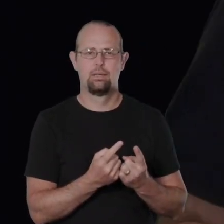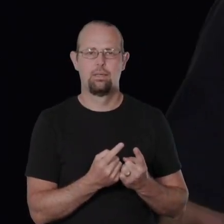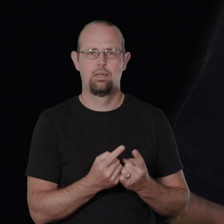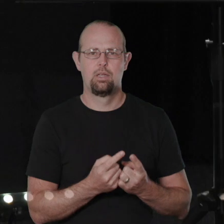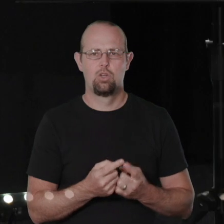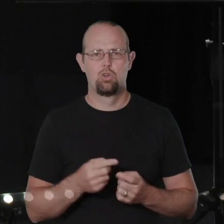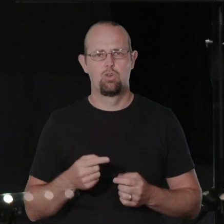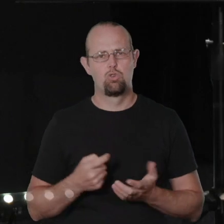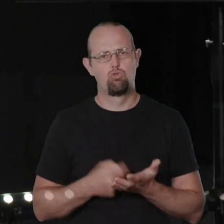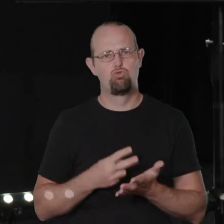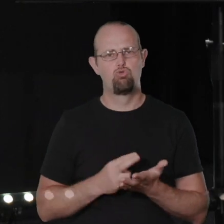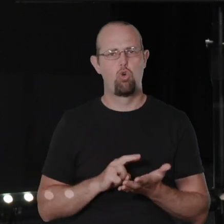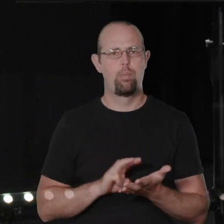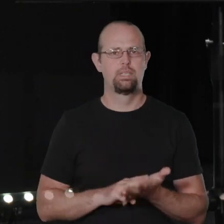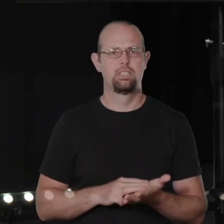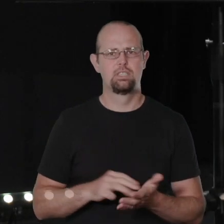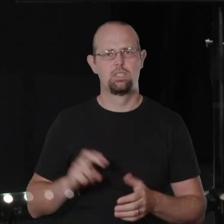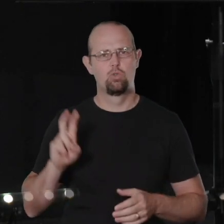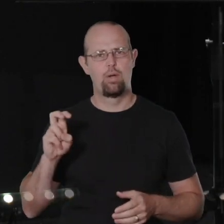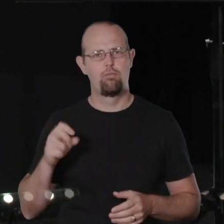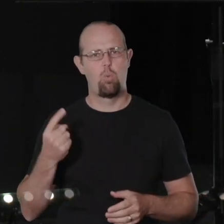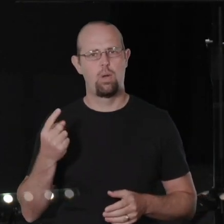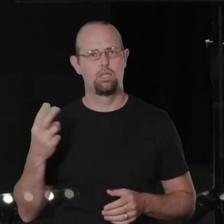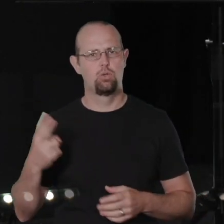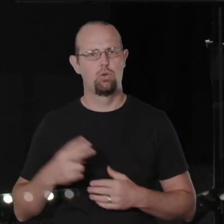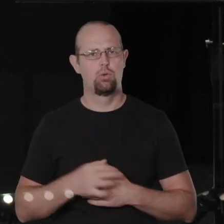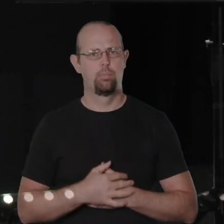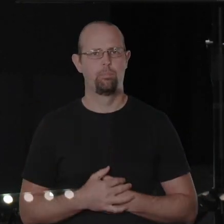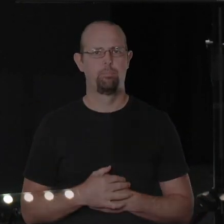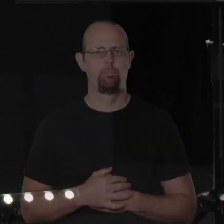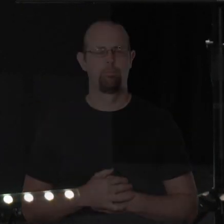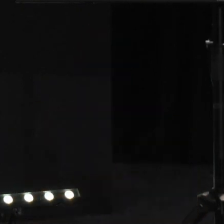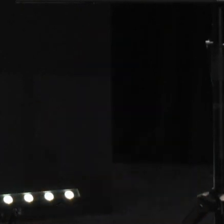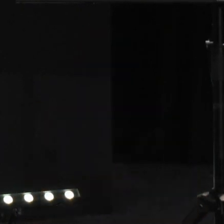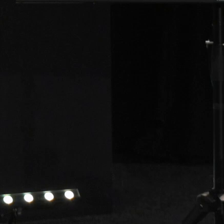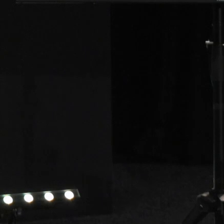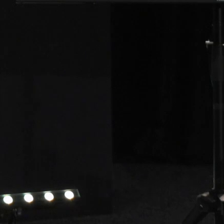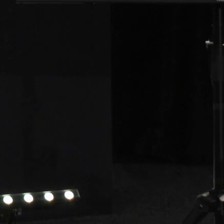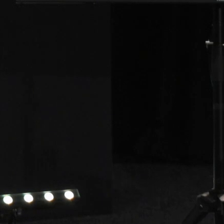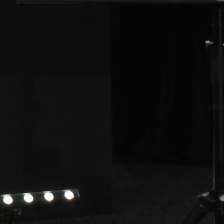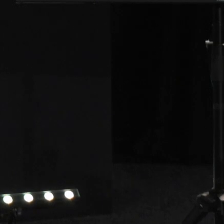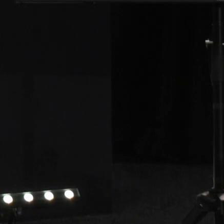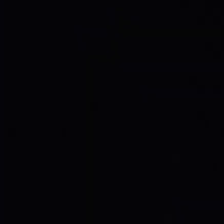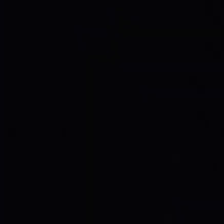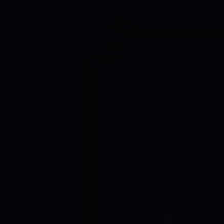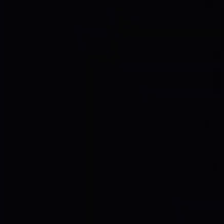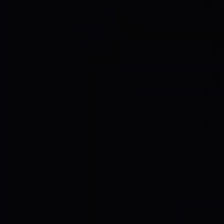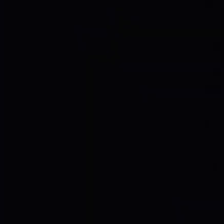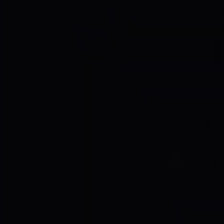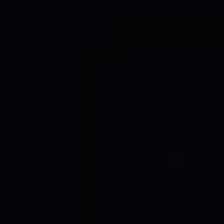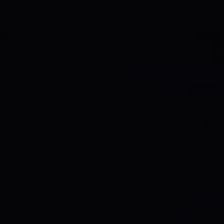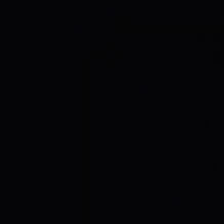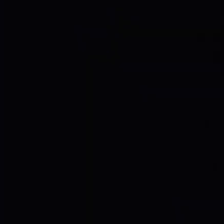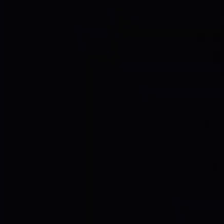2. Therefore, there is now no condemnation for those who are in Christ Jesus.